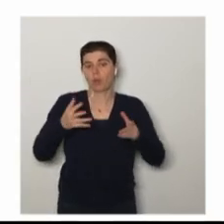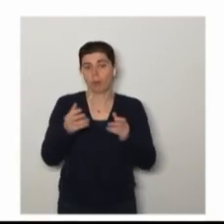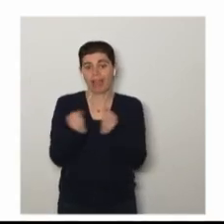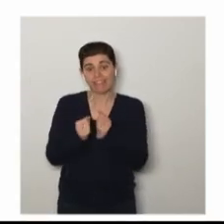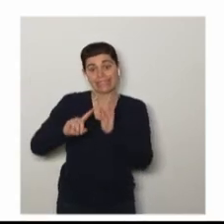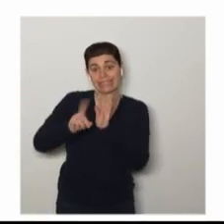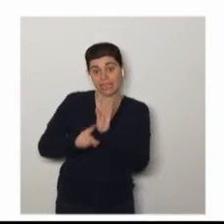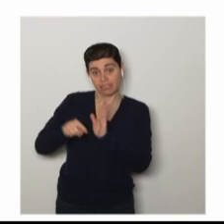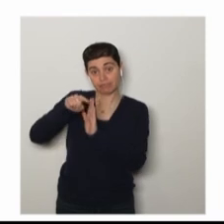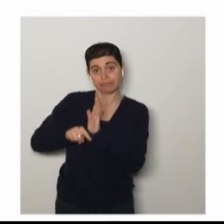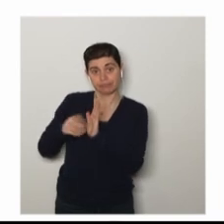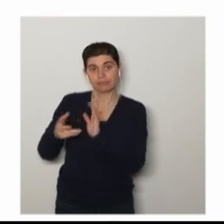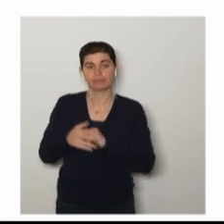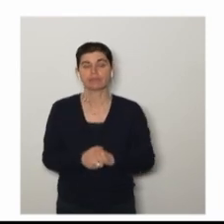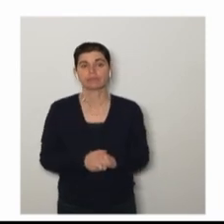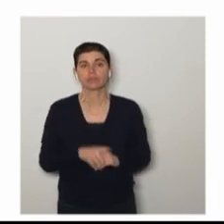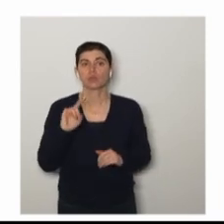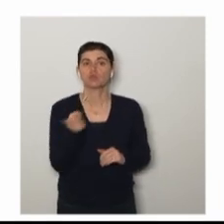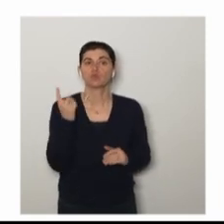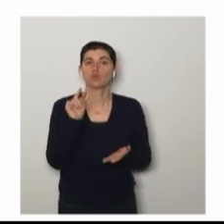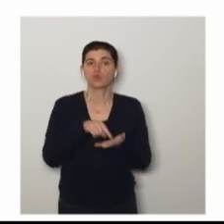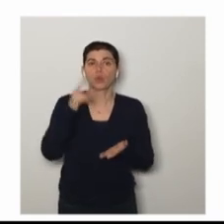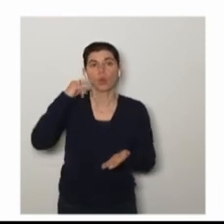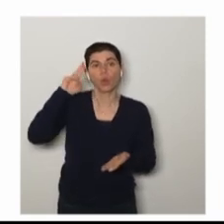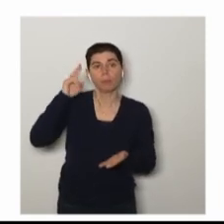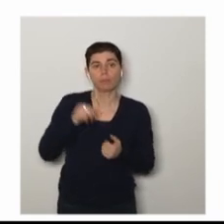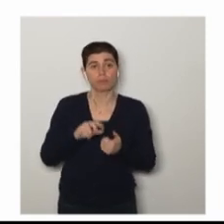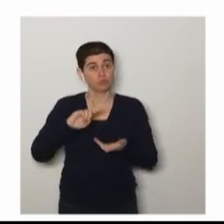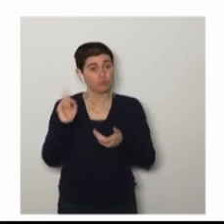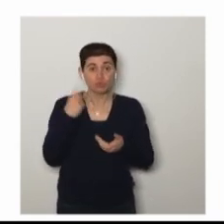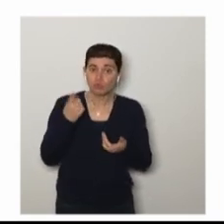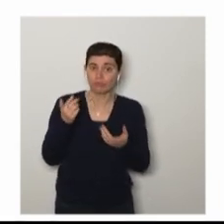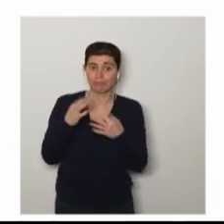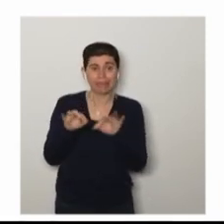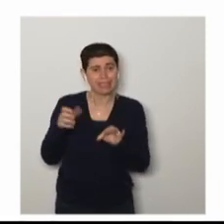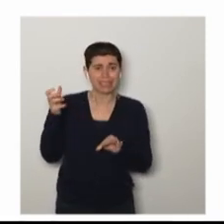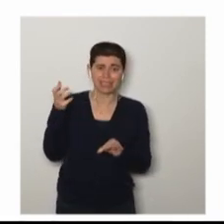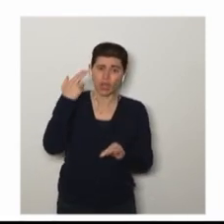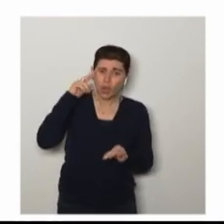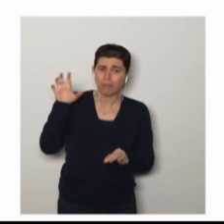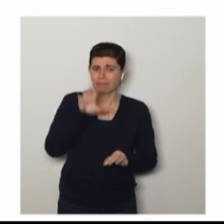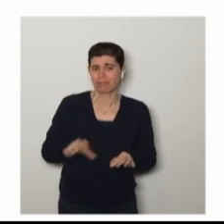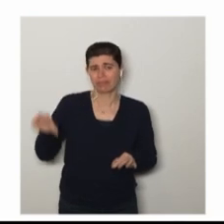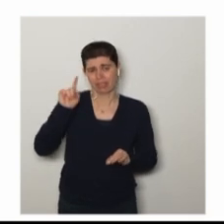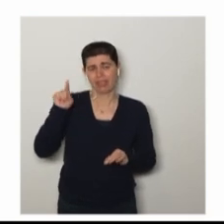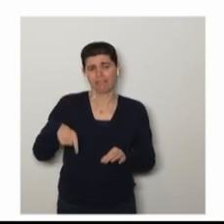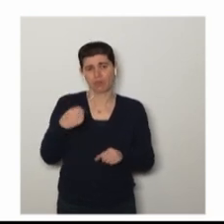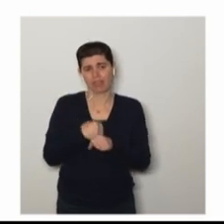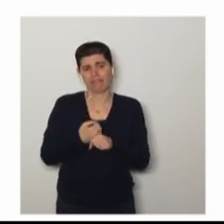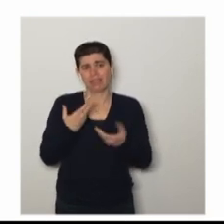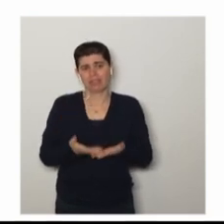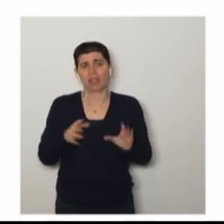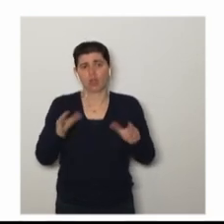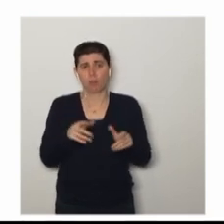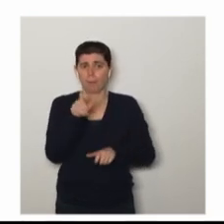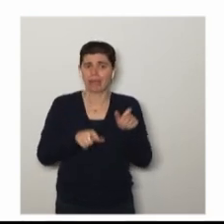Europe to, well, the member states. That has also been addressed, this implementation issue. But